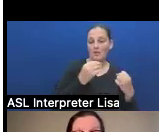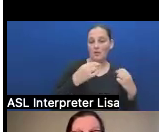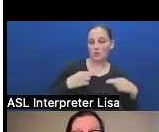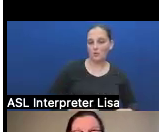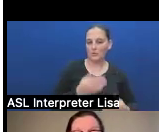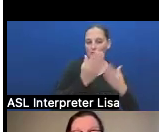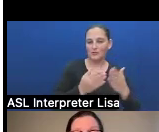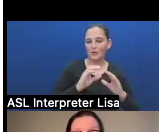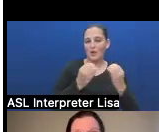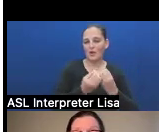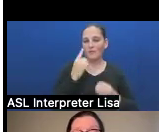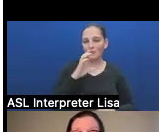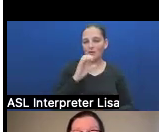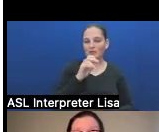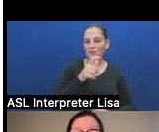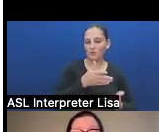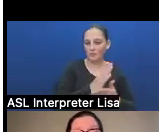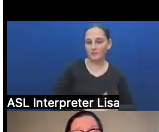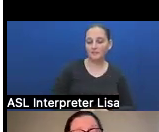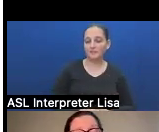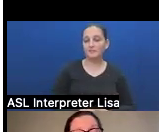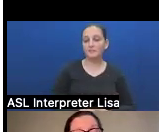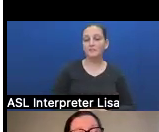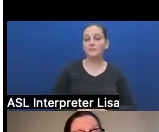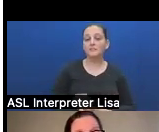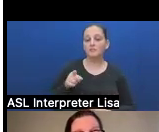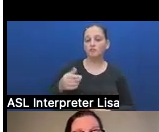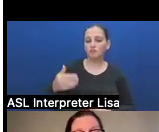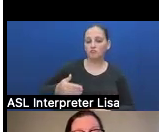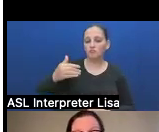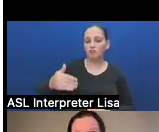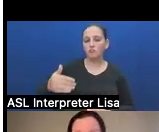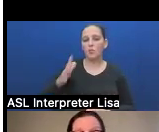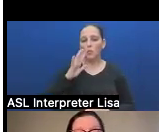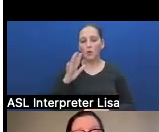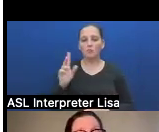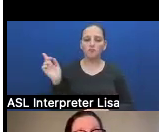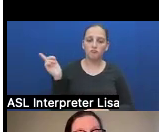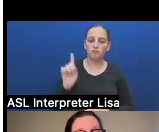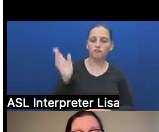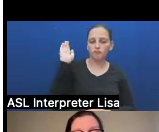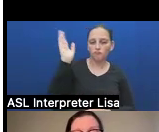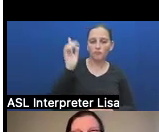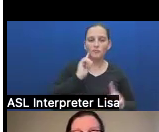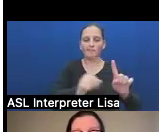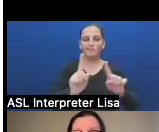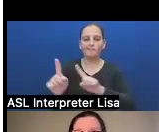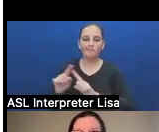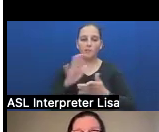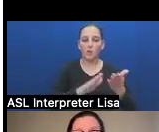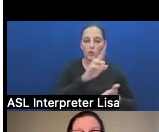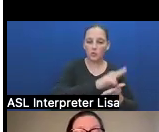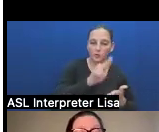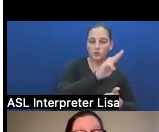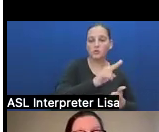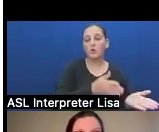Civil Rights. Judy regularly advises and presents to educational institutions and business